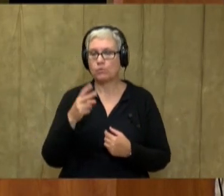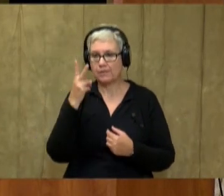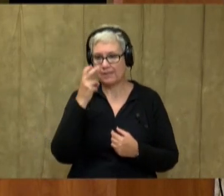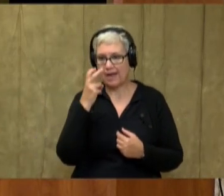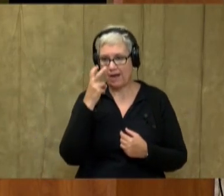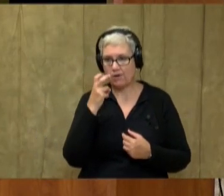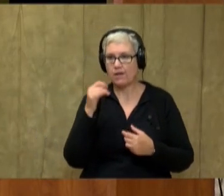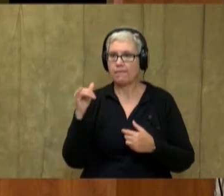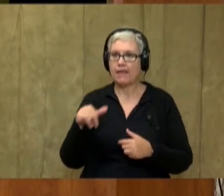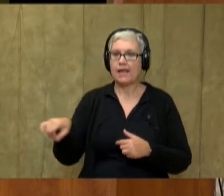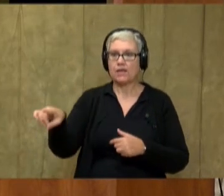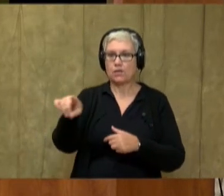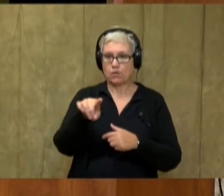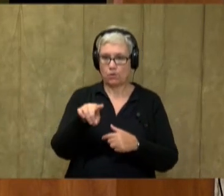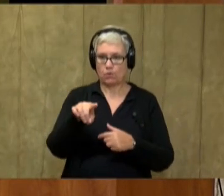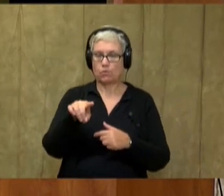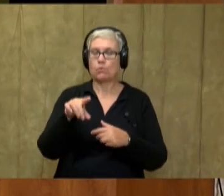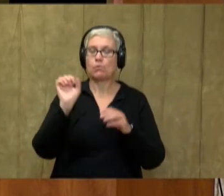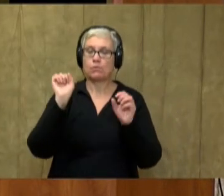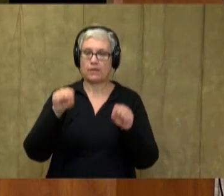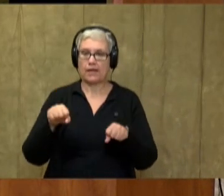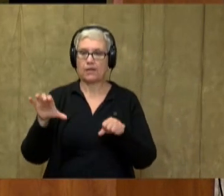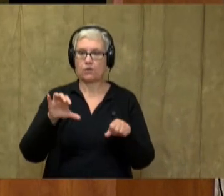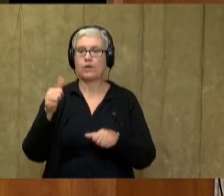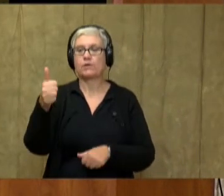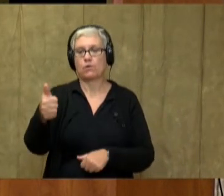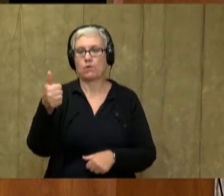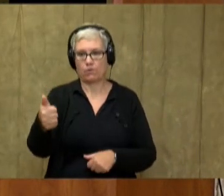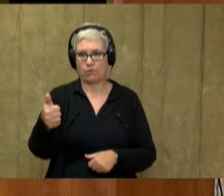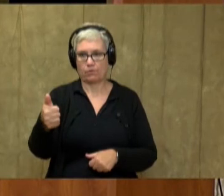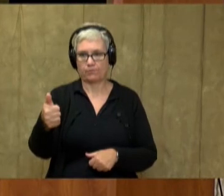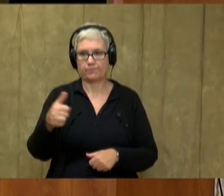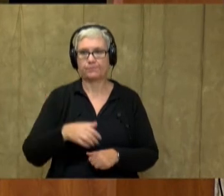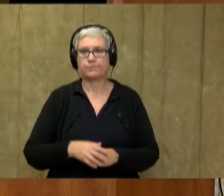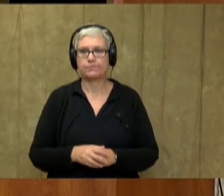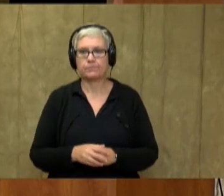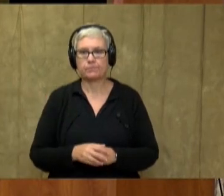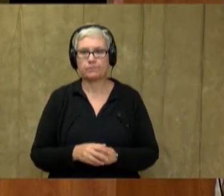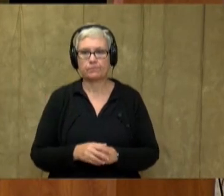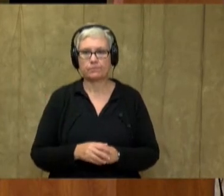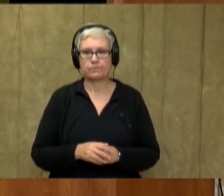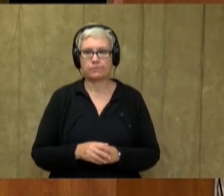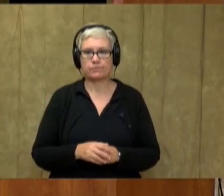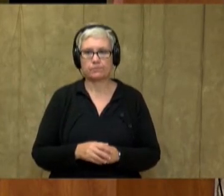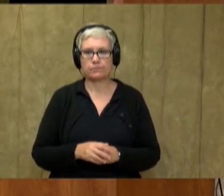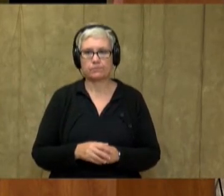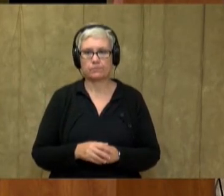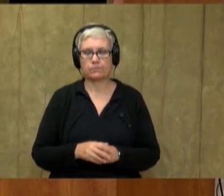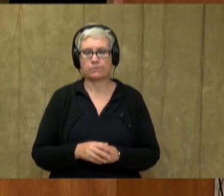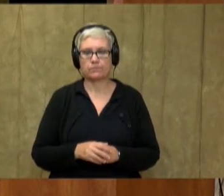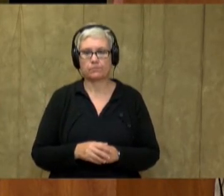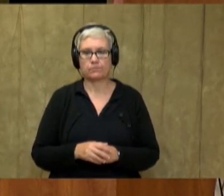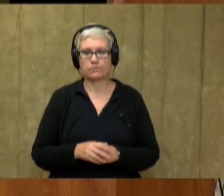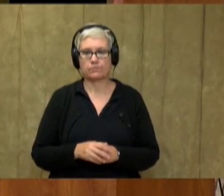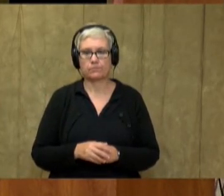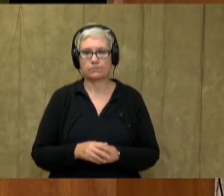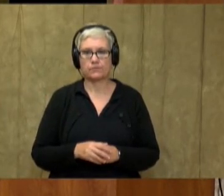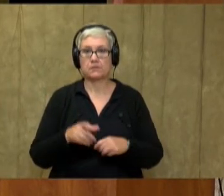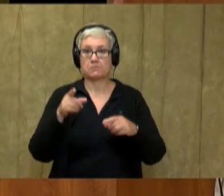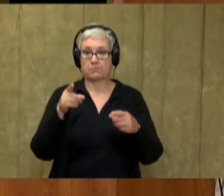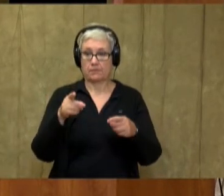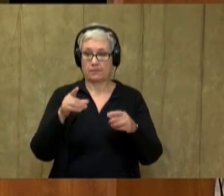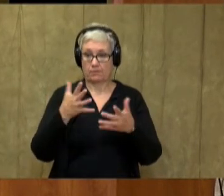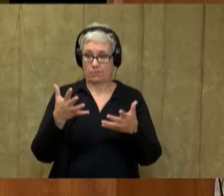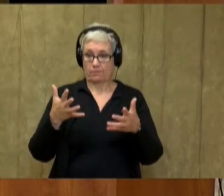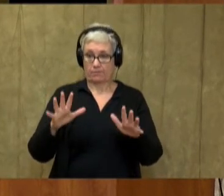able to do it together, or you will be able to do it when you're on your own. Now, this is also, after our work that